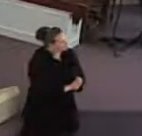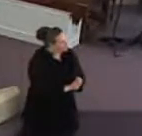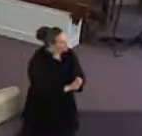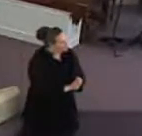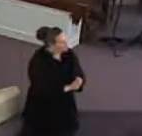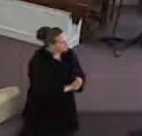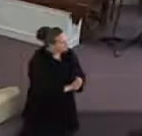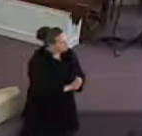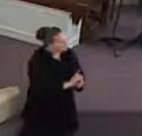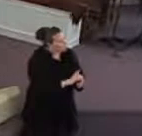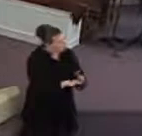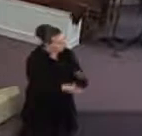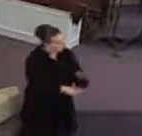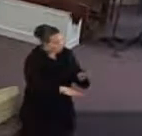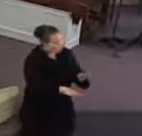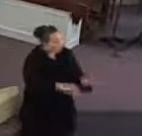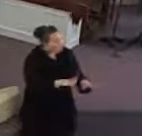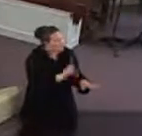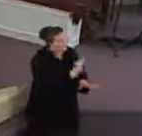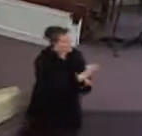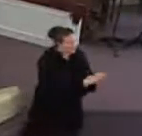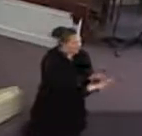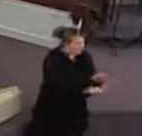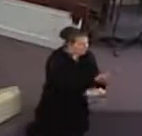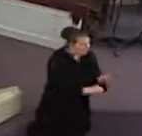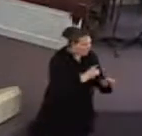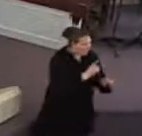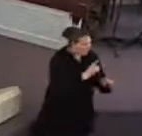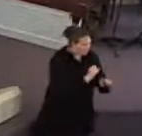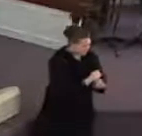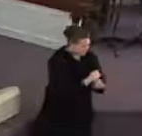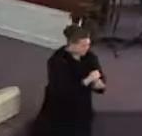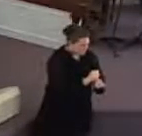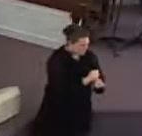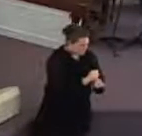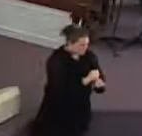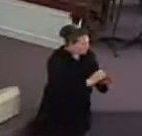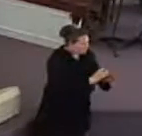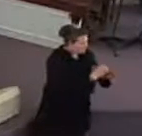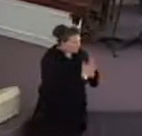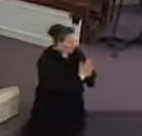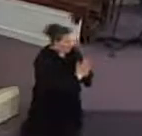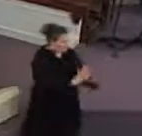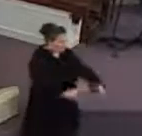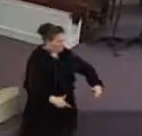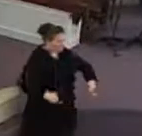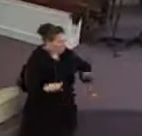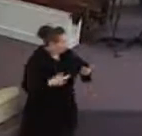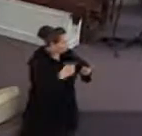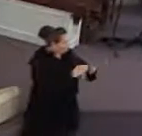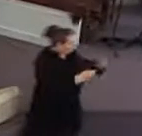He said, "You've walked 70 miles to ask for the life of your enemy?"